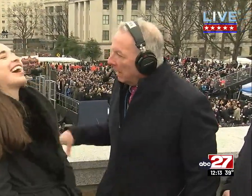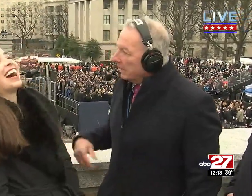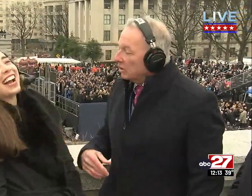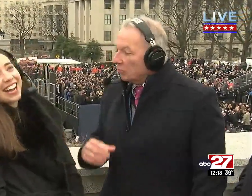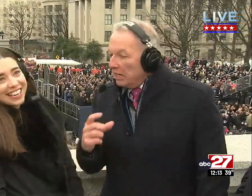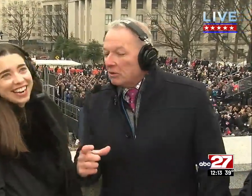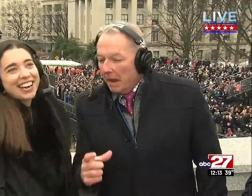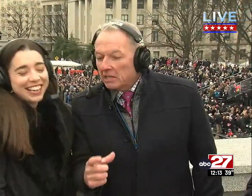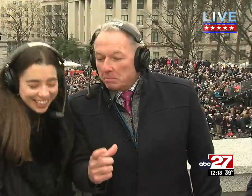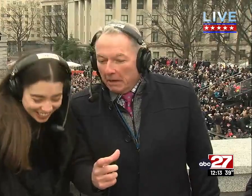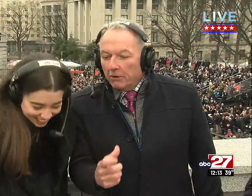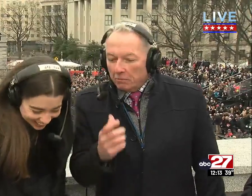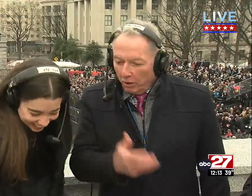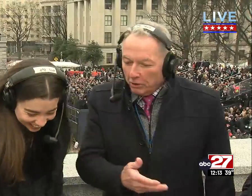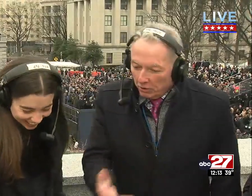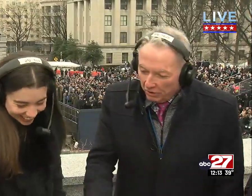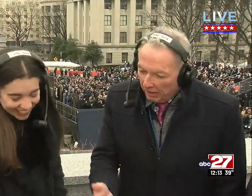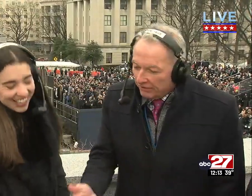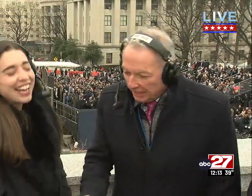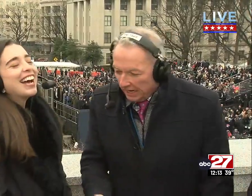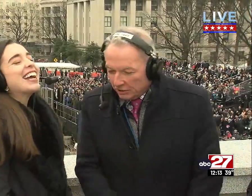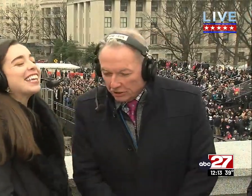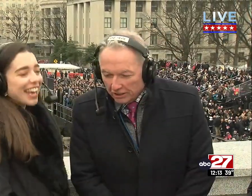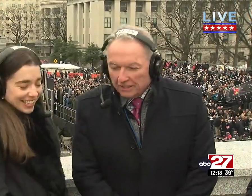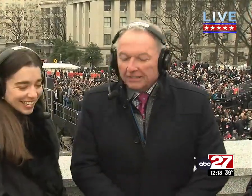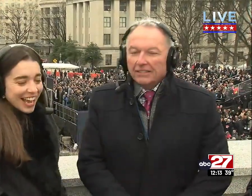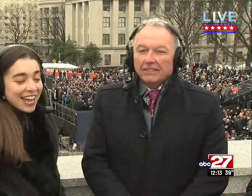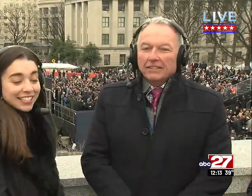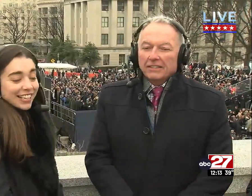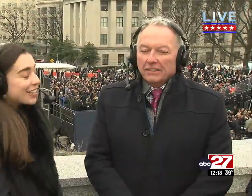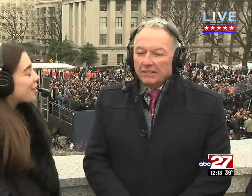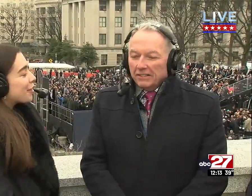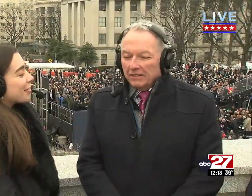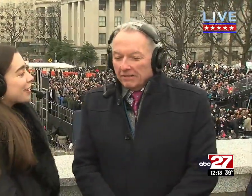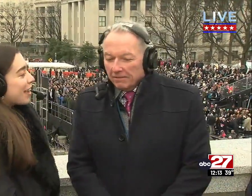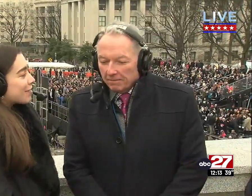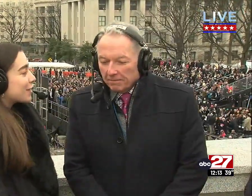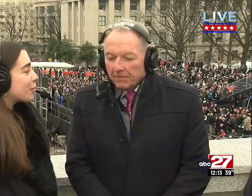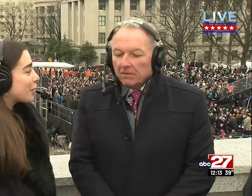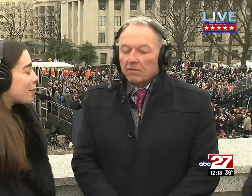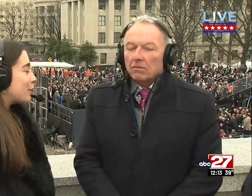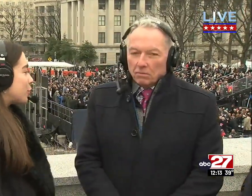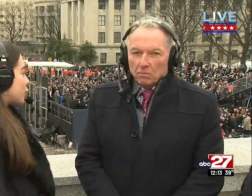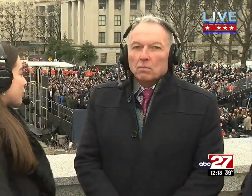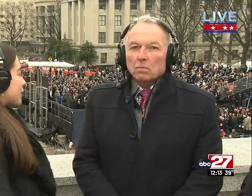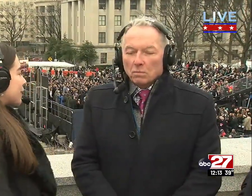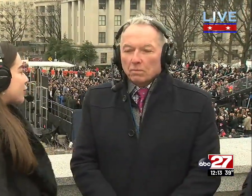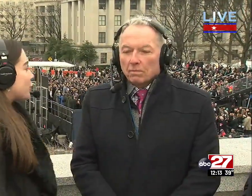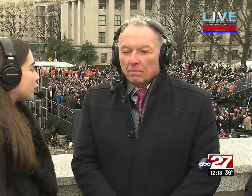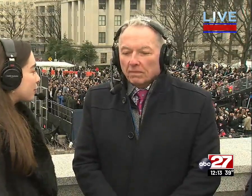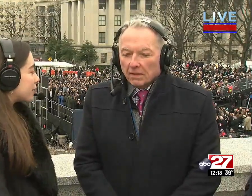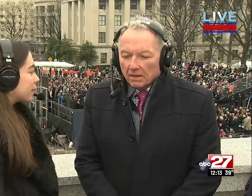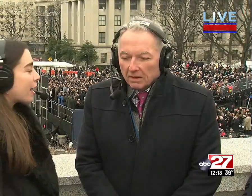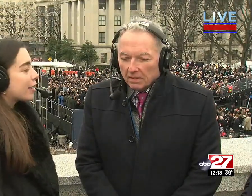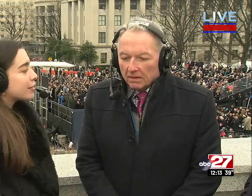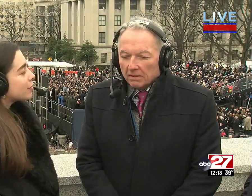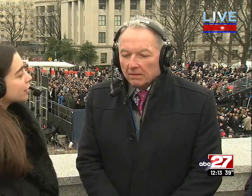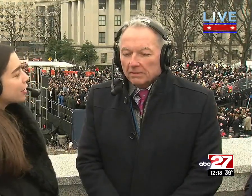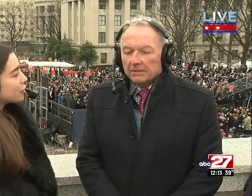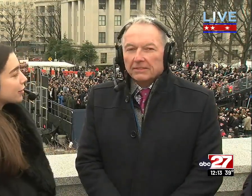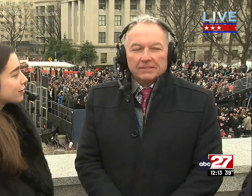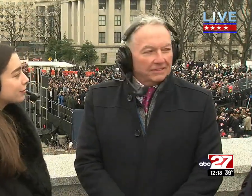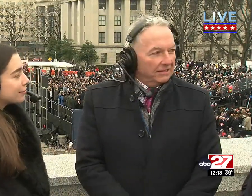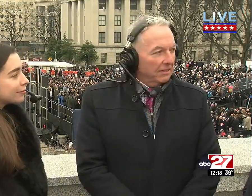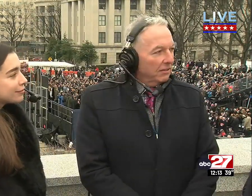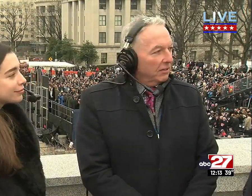belies mean. I mean, his resume is better than what you would think of his age. Yes, and he's got a long career left. So, you know, maybe two terms here, two terms in the highest office